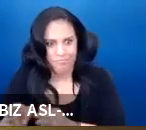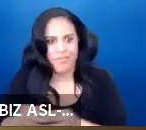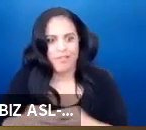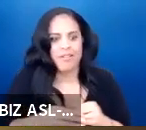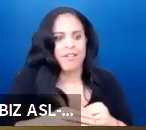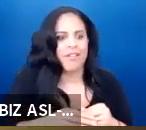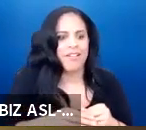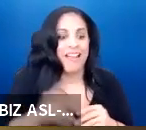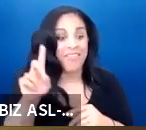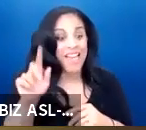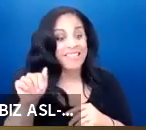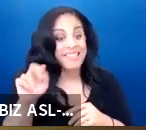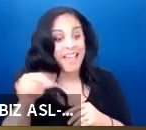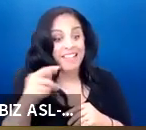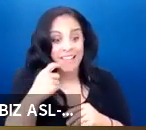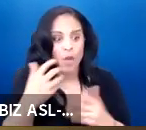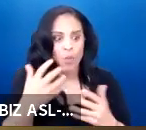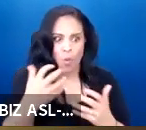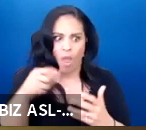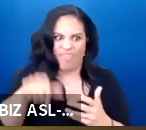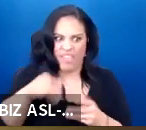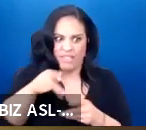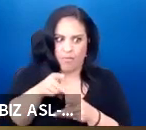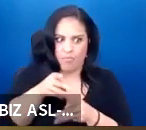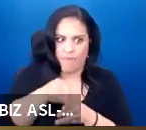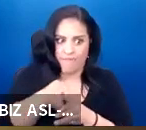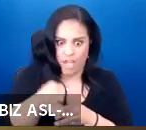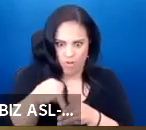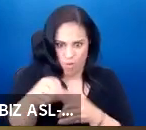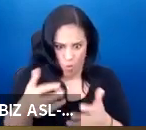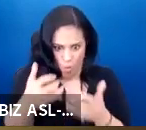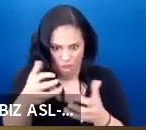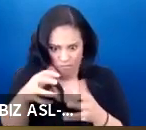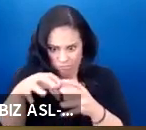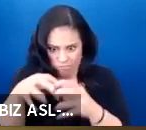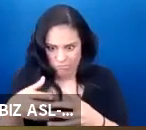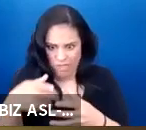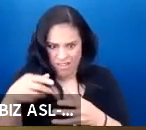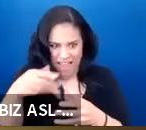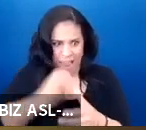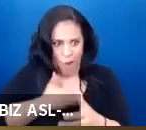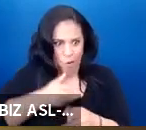Dan said that we want the profession to survive as well. And